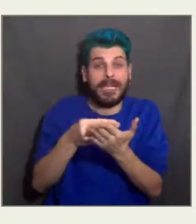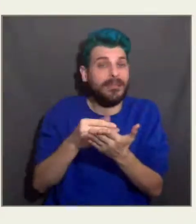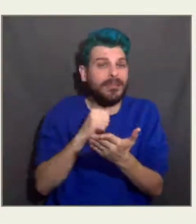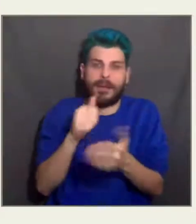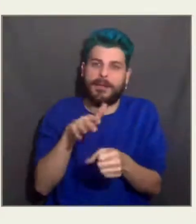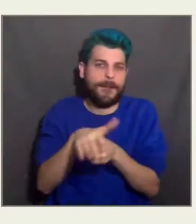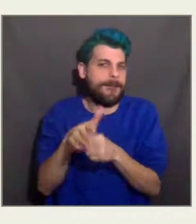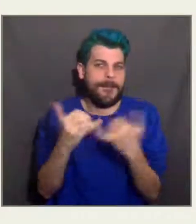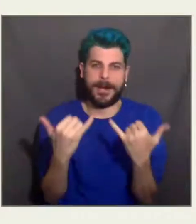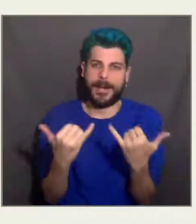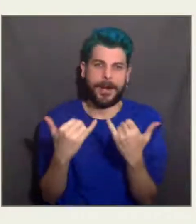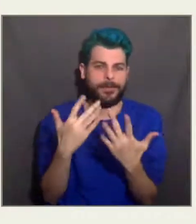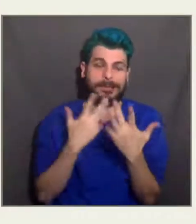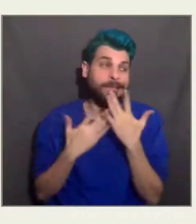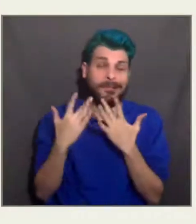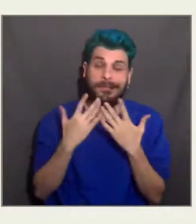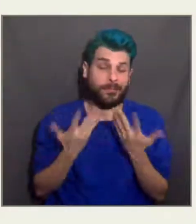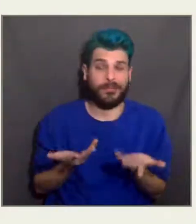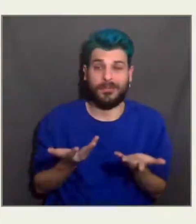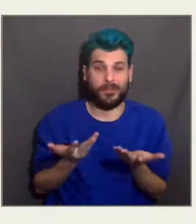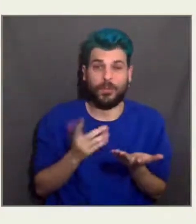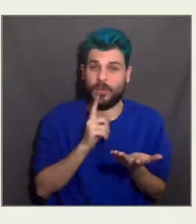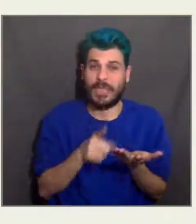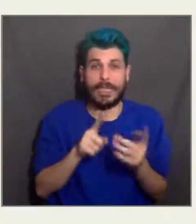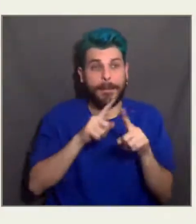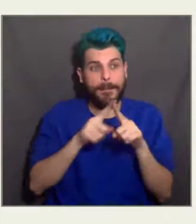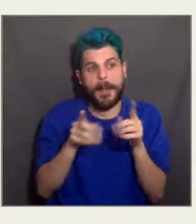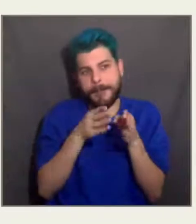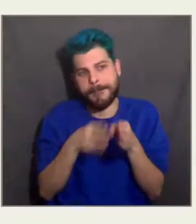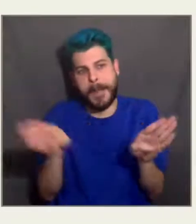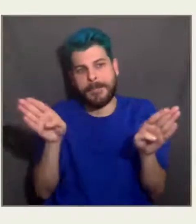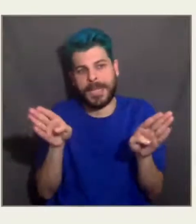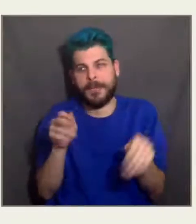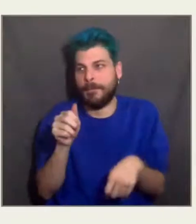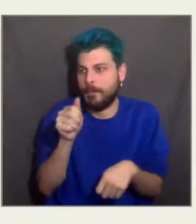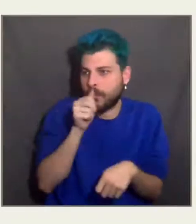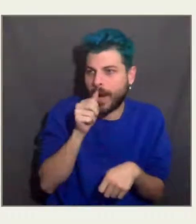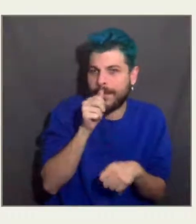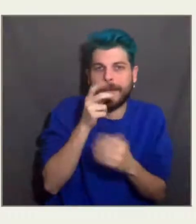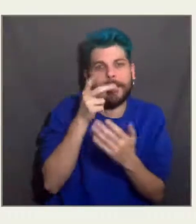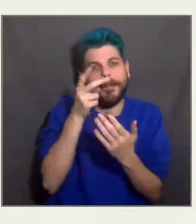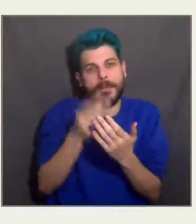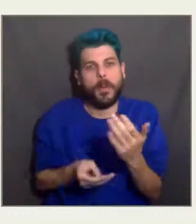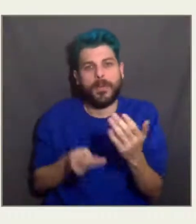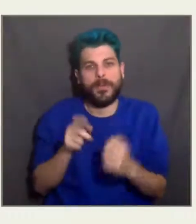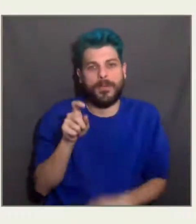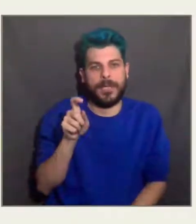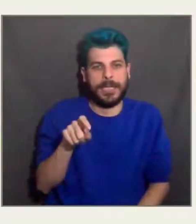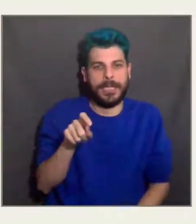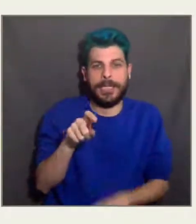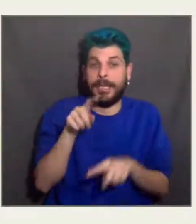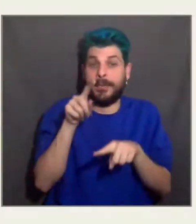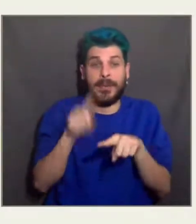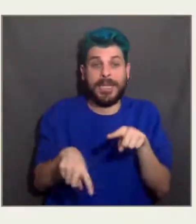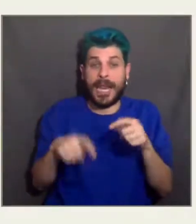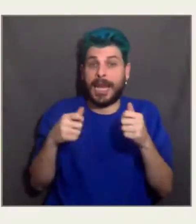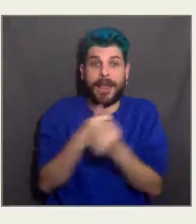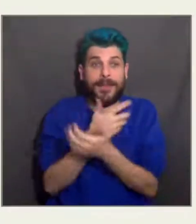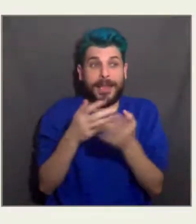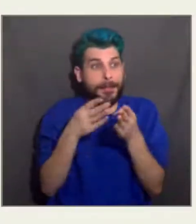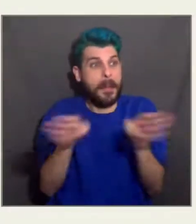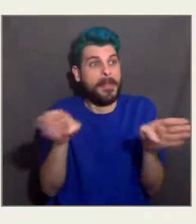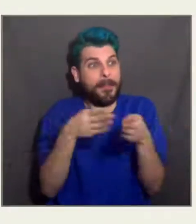also know that it's a private-public issue, right? We need more private affordable housing to be developed because it can't all be public